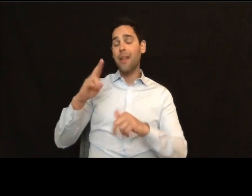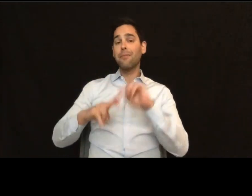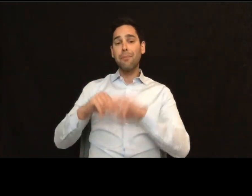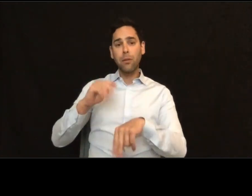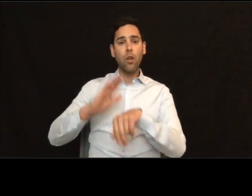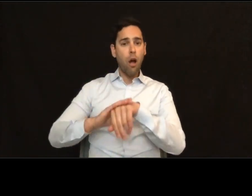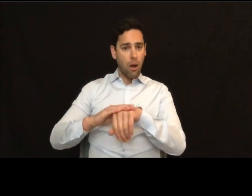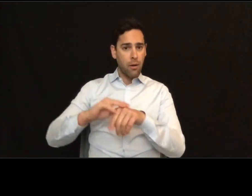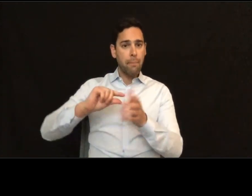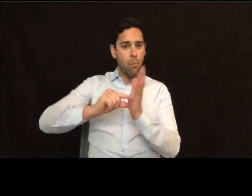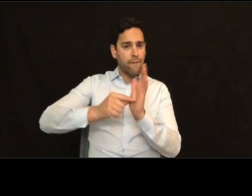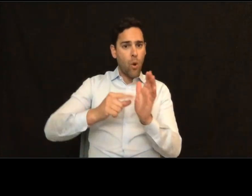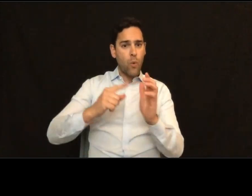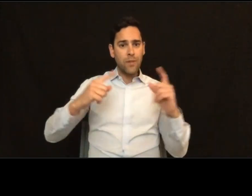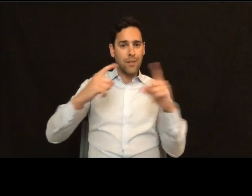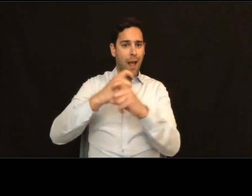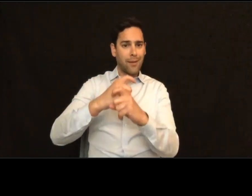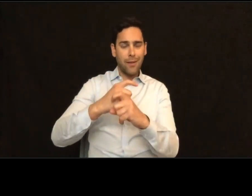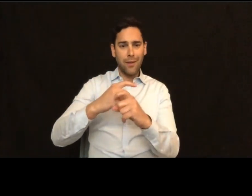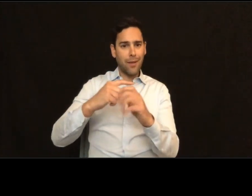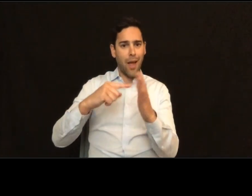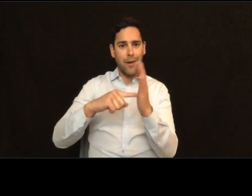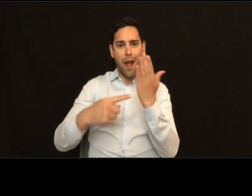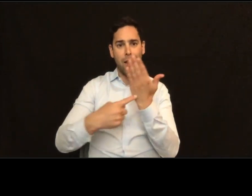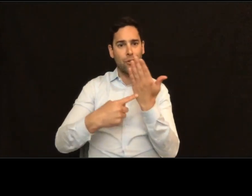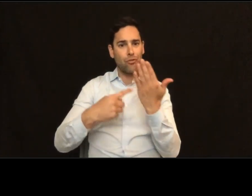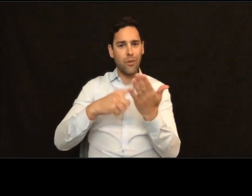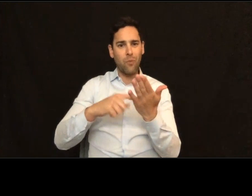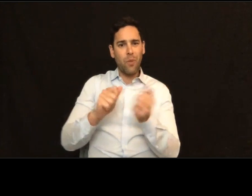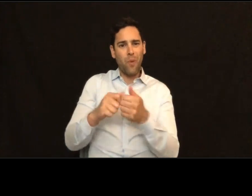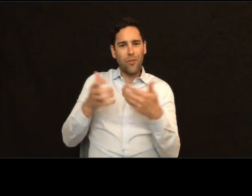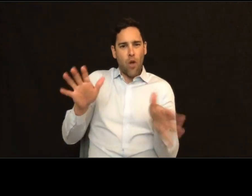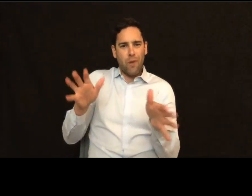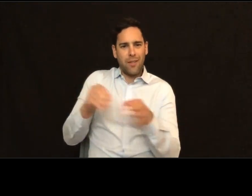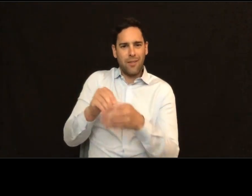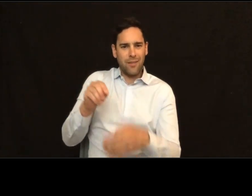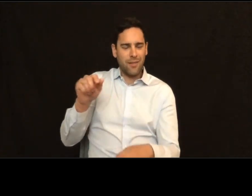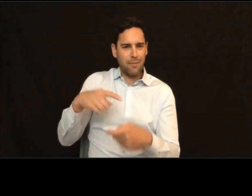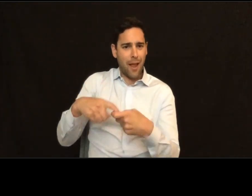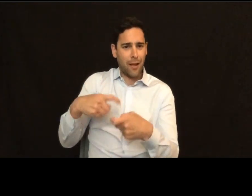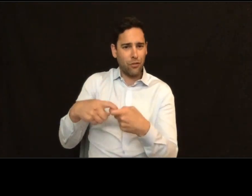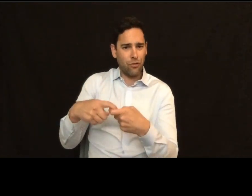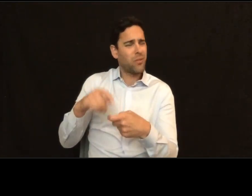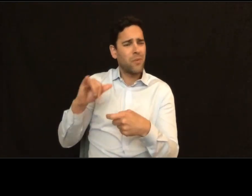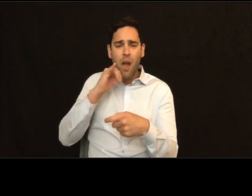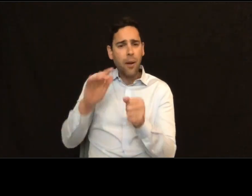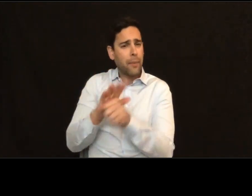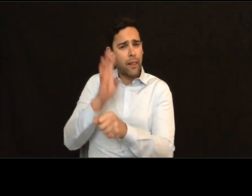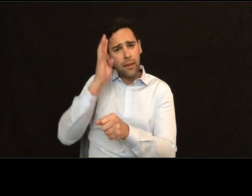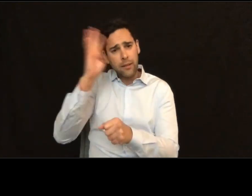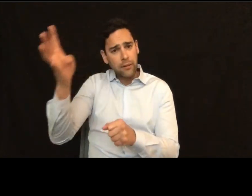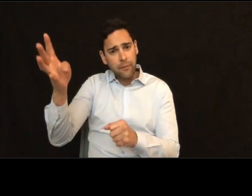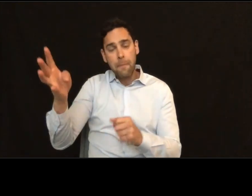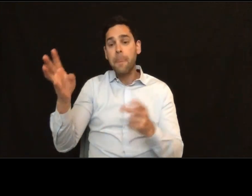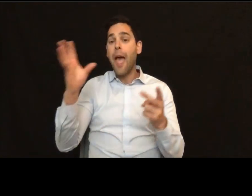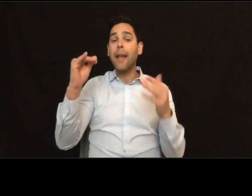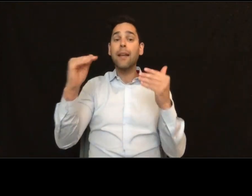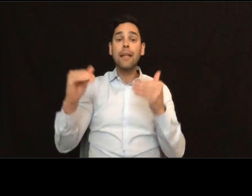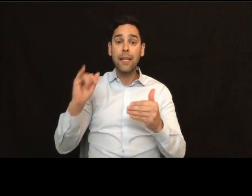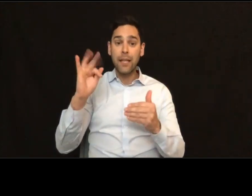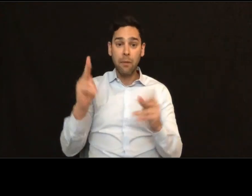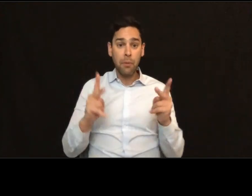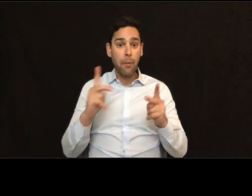morphosyntactic analogy with stuff that was already in Spanish, so it's not just coming out of nowhere. And then second of all, if people are doing it, then it's a real part of the